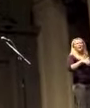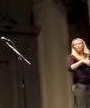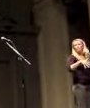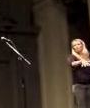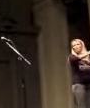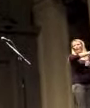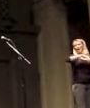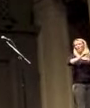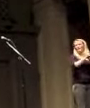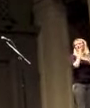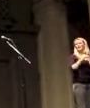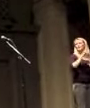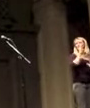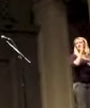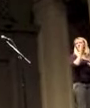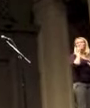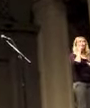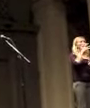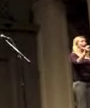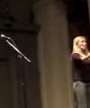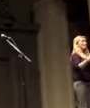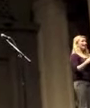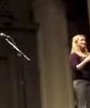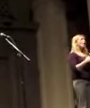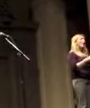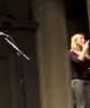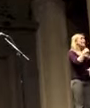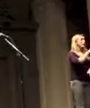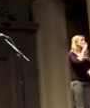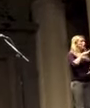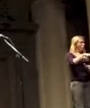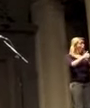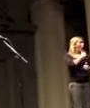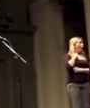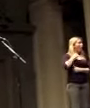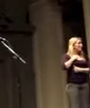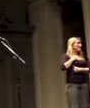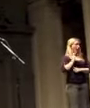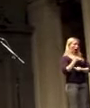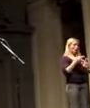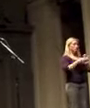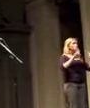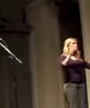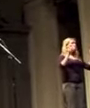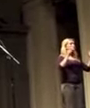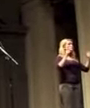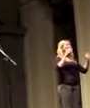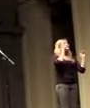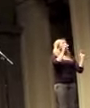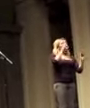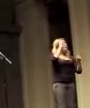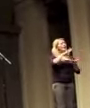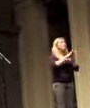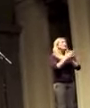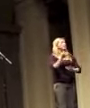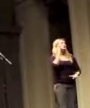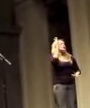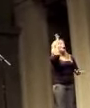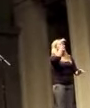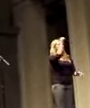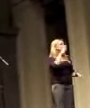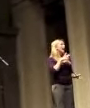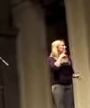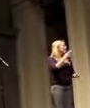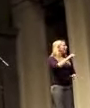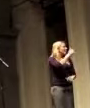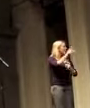yourself to sleep, you'll probably get enlisted. At the little bitch army, our motto is stop teaching boys how to be terrible men and then tell them to man up. At the little